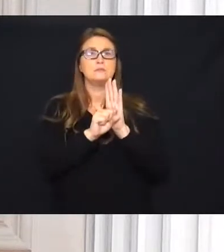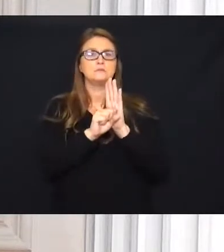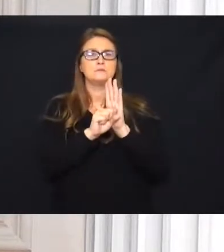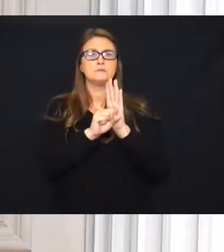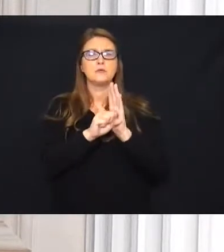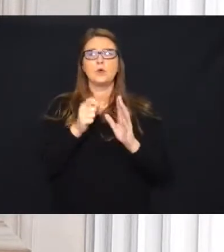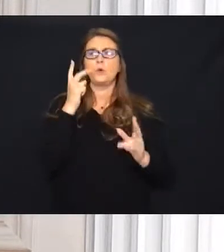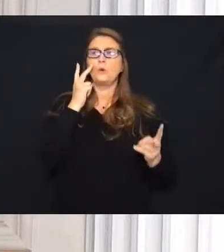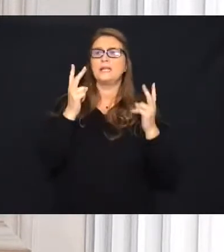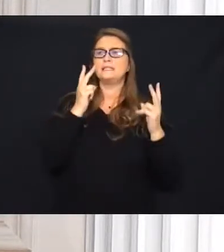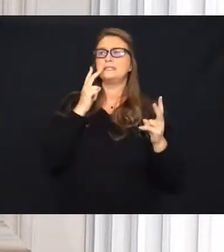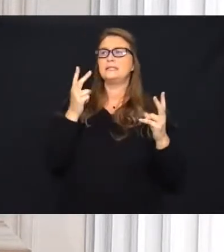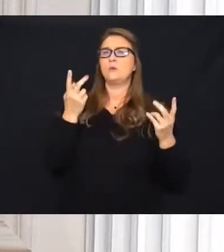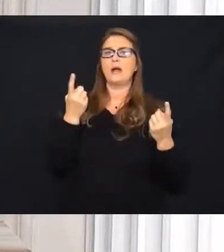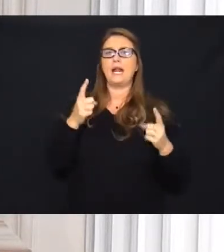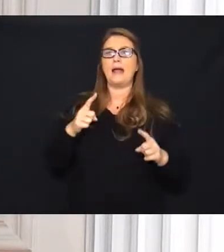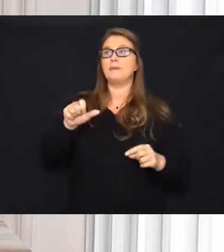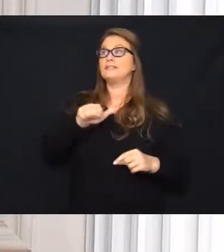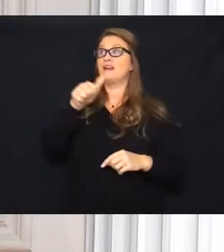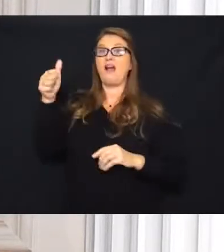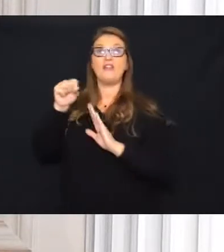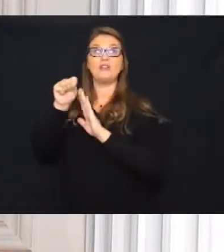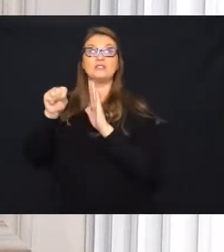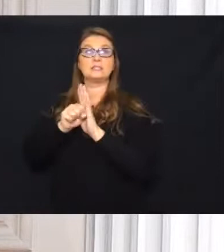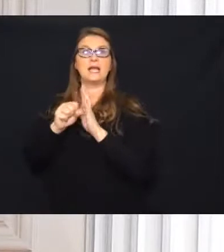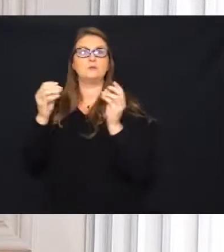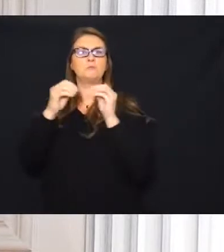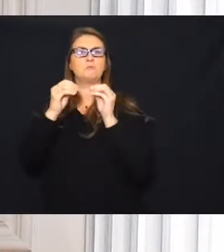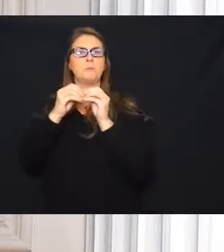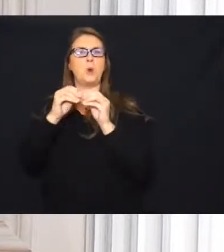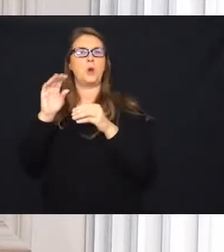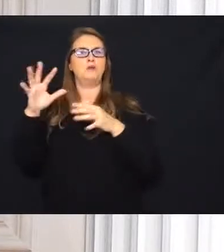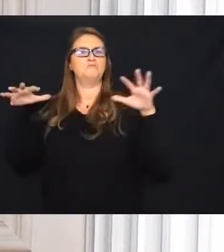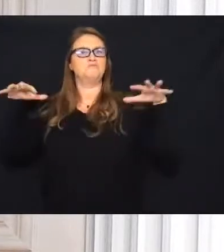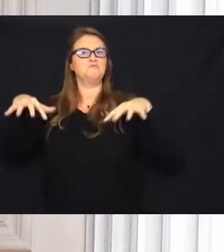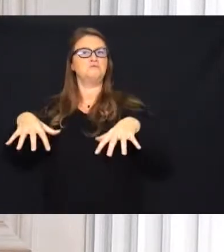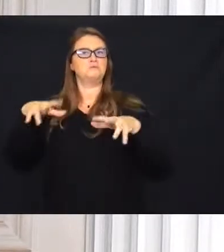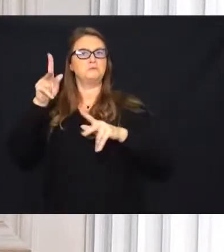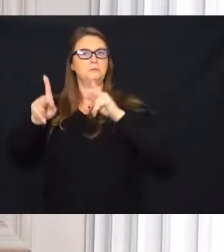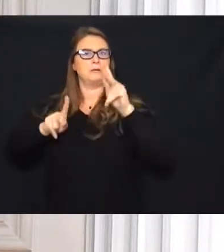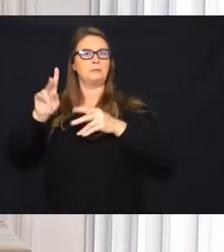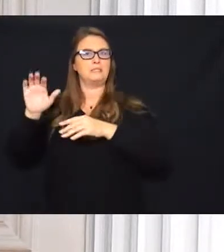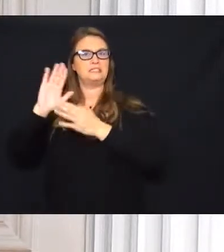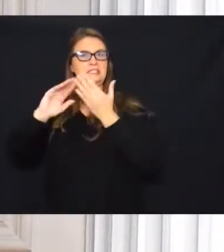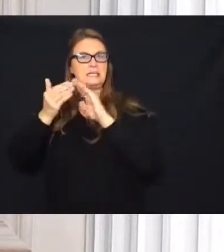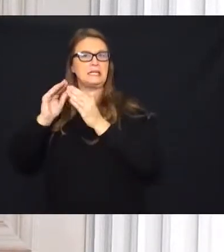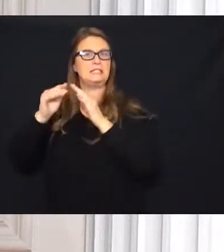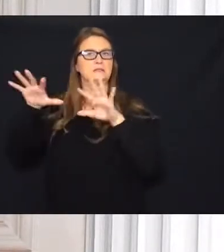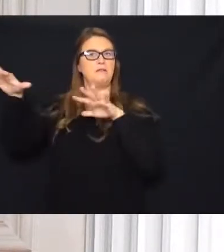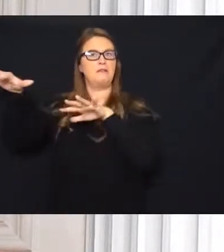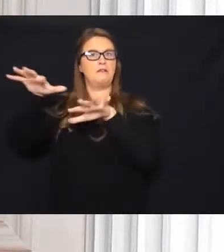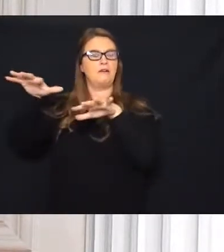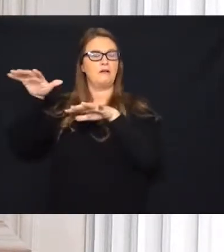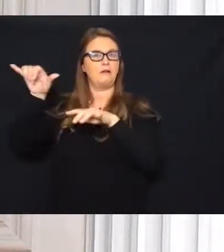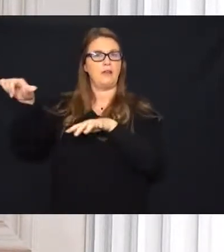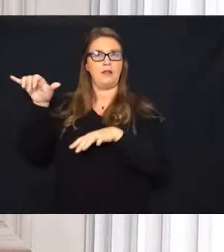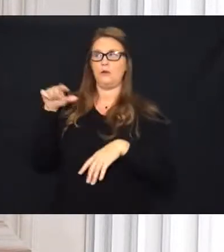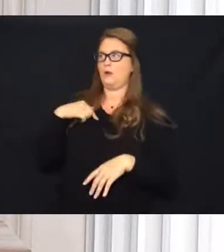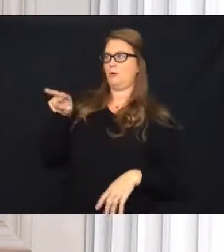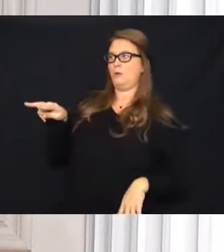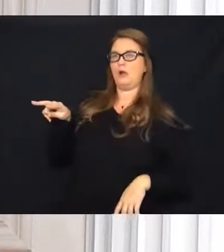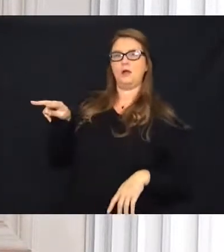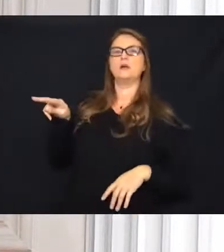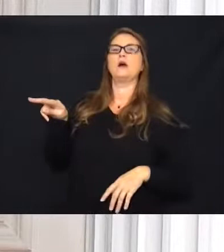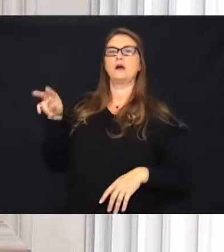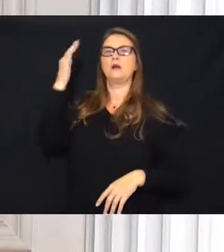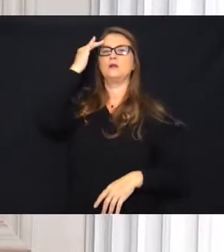in places ahead of us, including more urban states and population centers in the country. And we've seen that